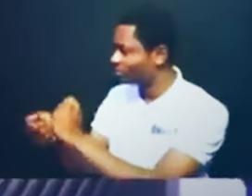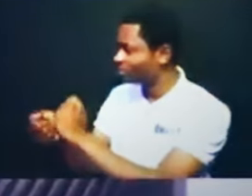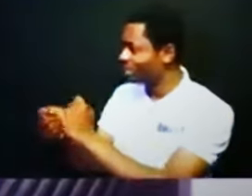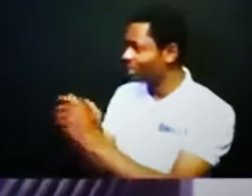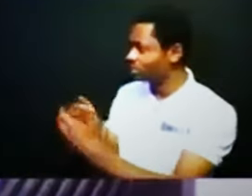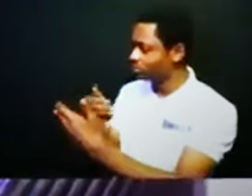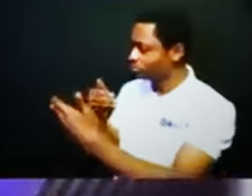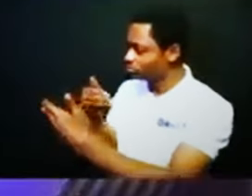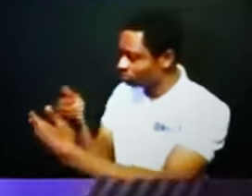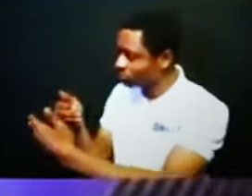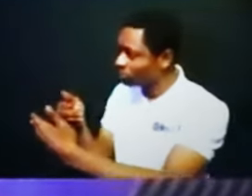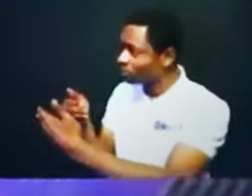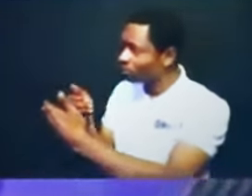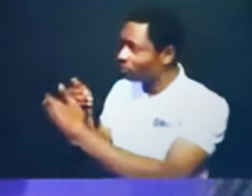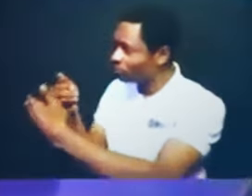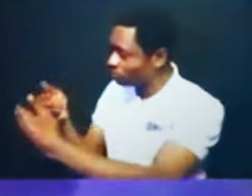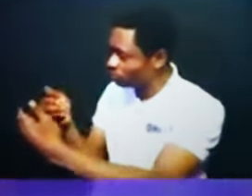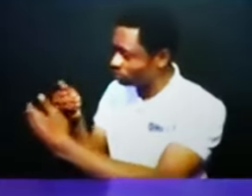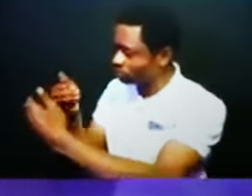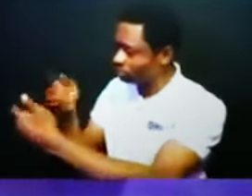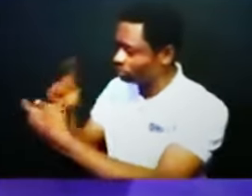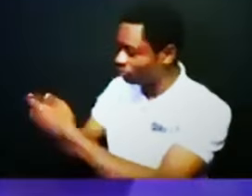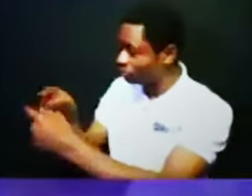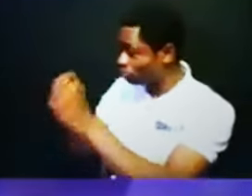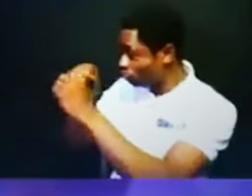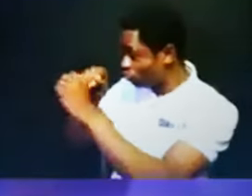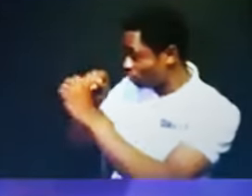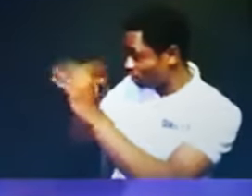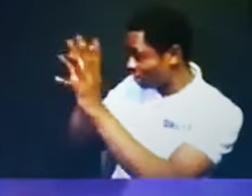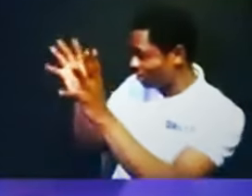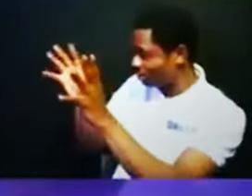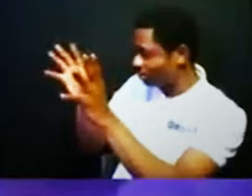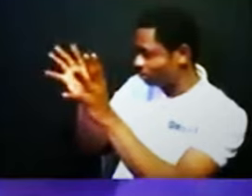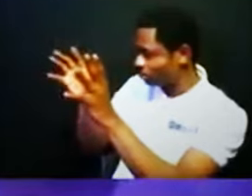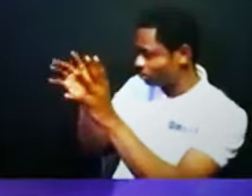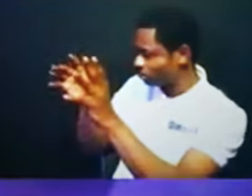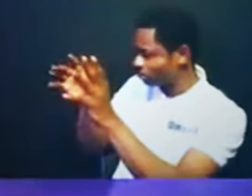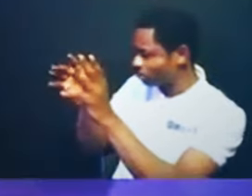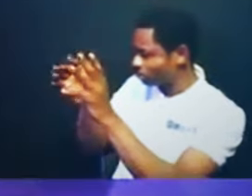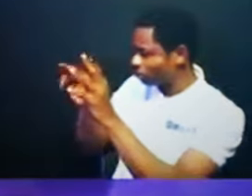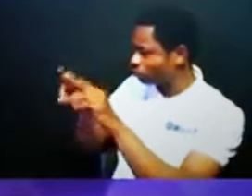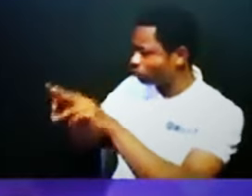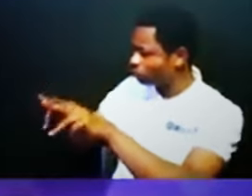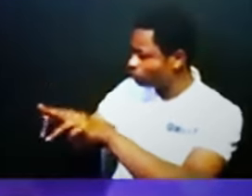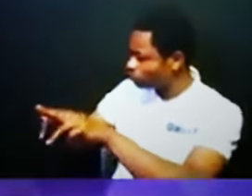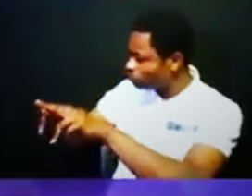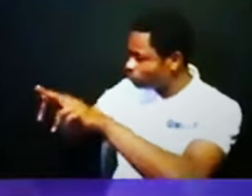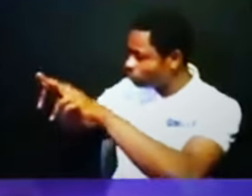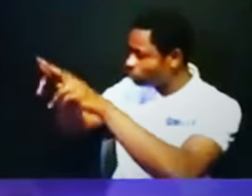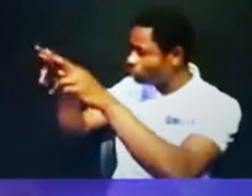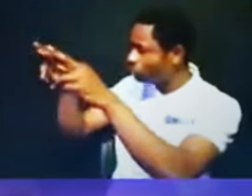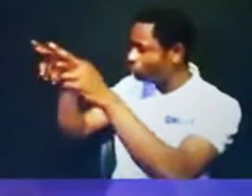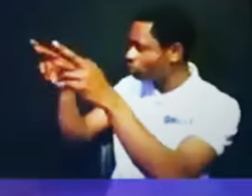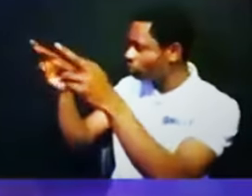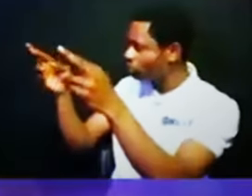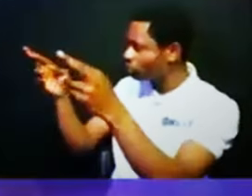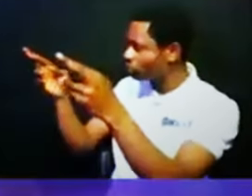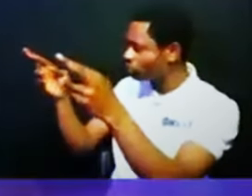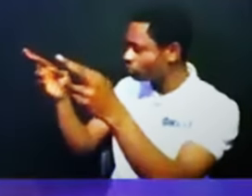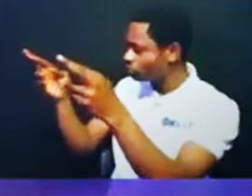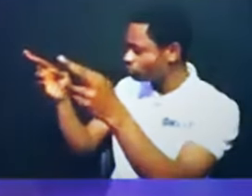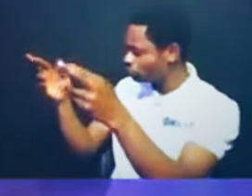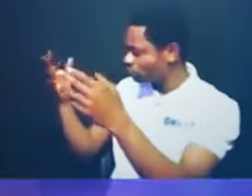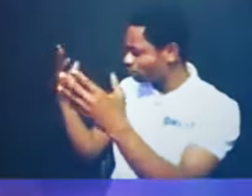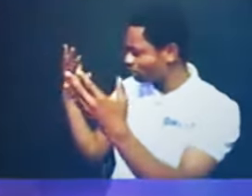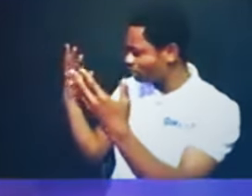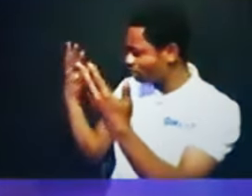get closer and closer to the light, it reveals the